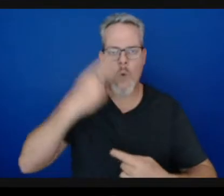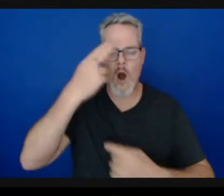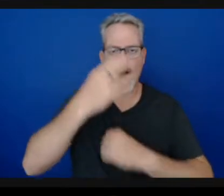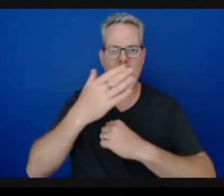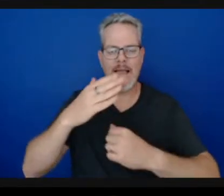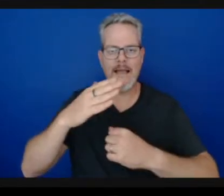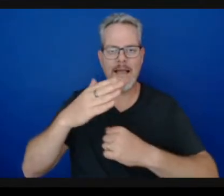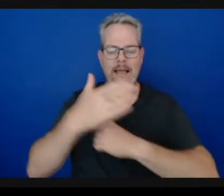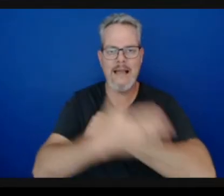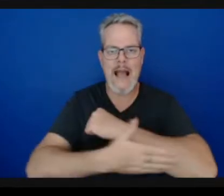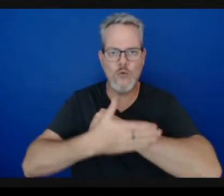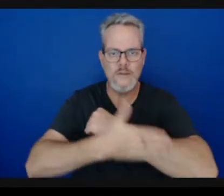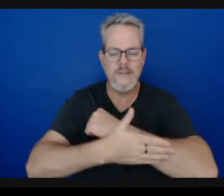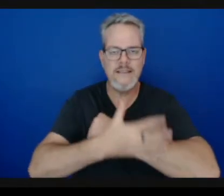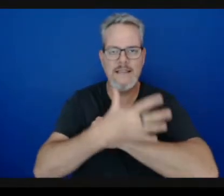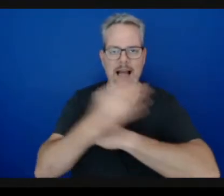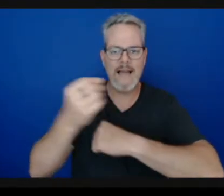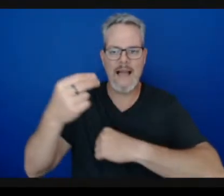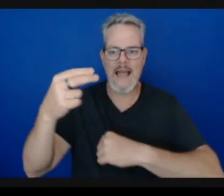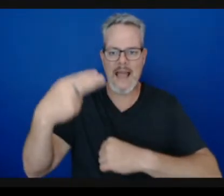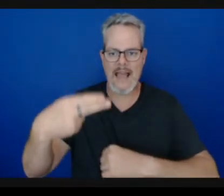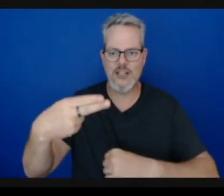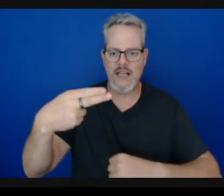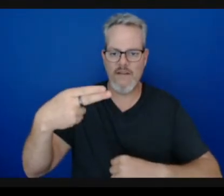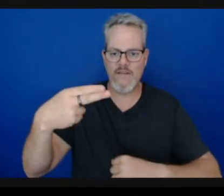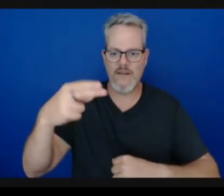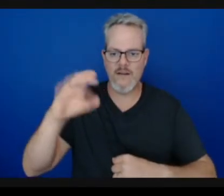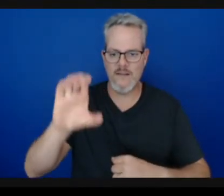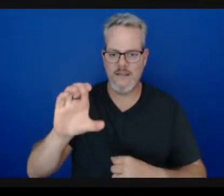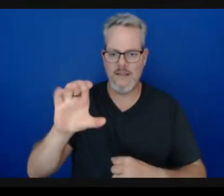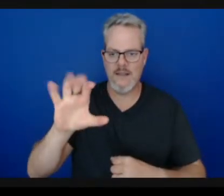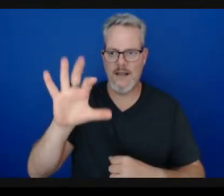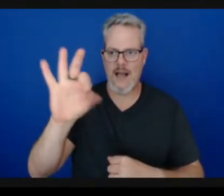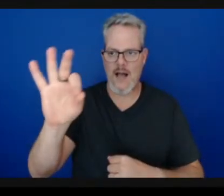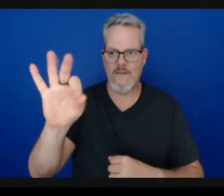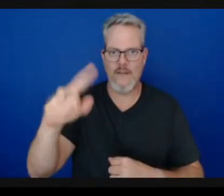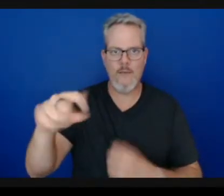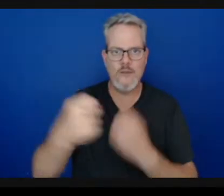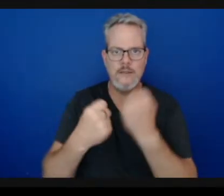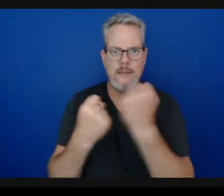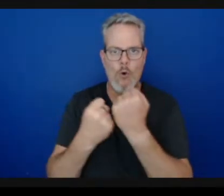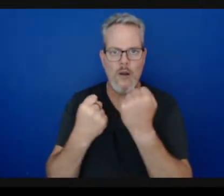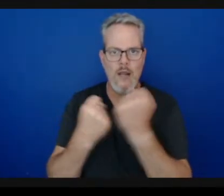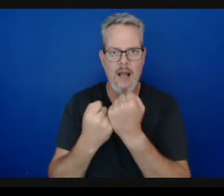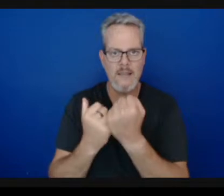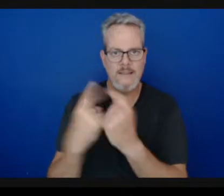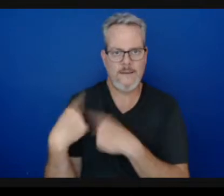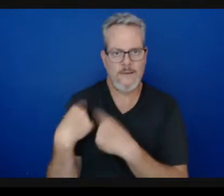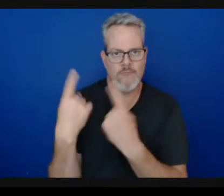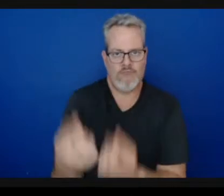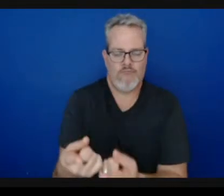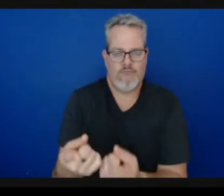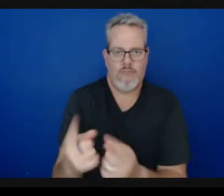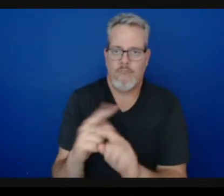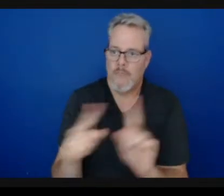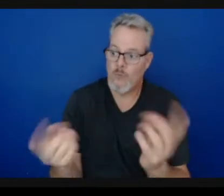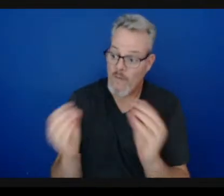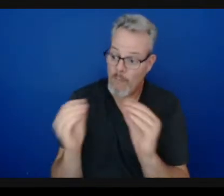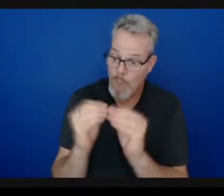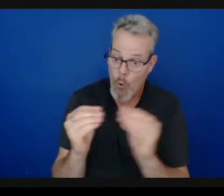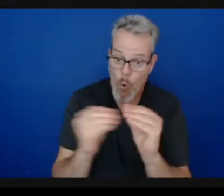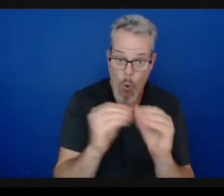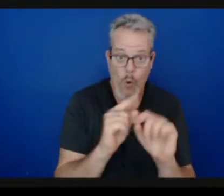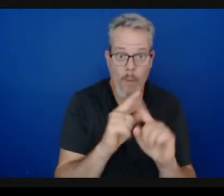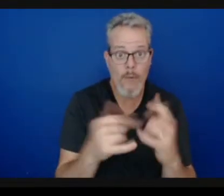and the Puna Strong program as well, who have been supporting us through grants. And we have more coming, but right now that's the one we're running under. So mahalo, you